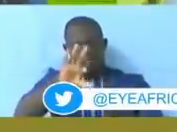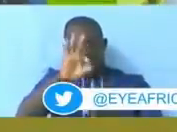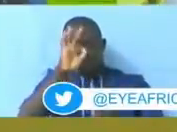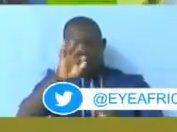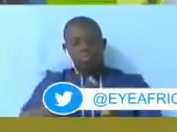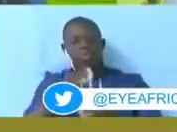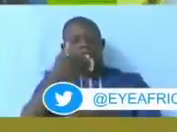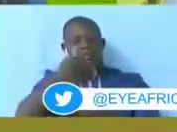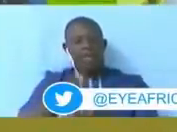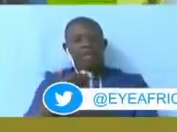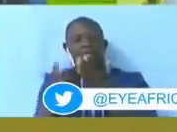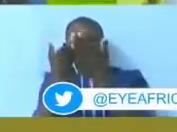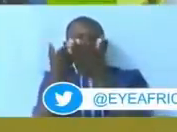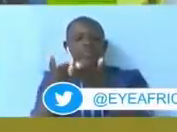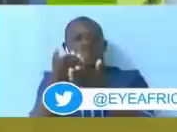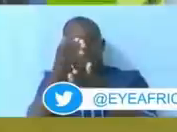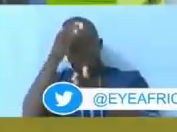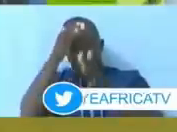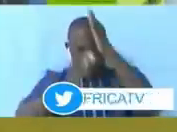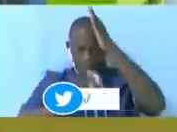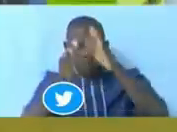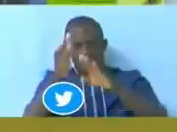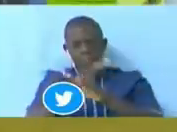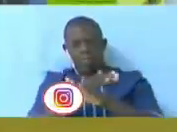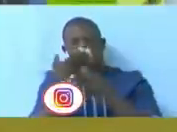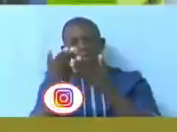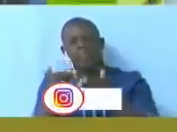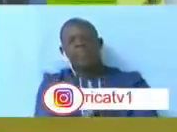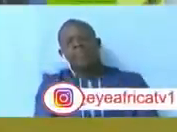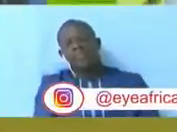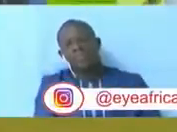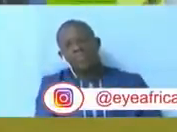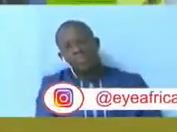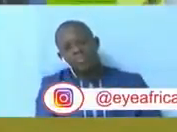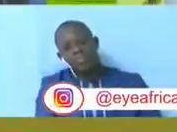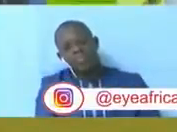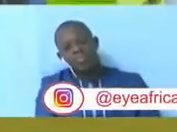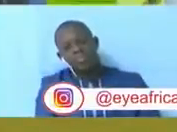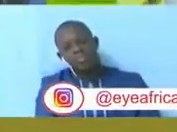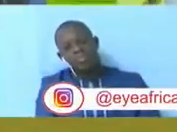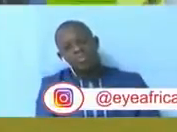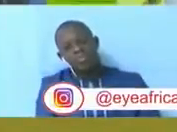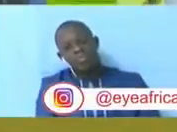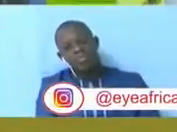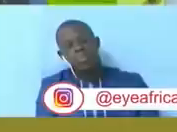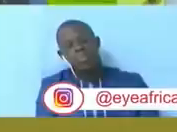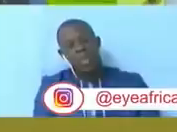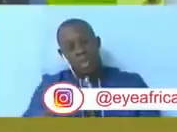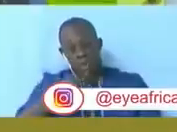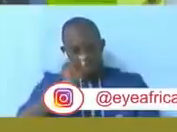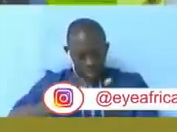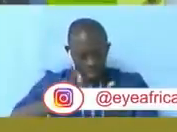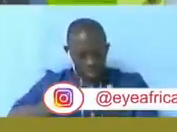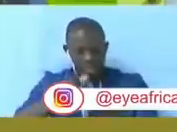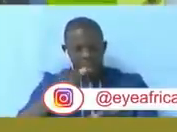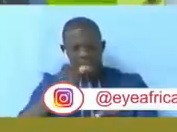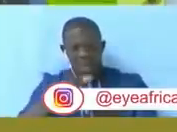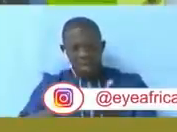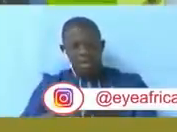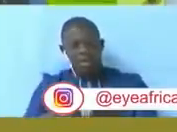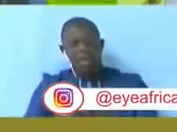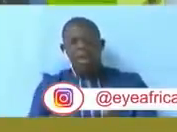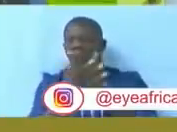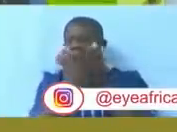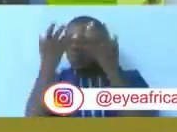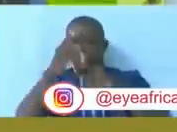filelo njim lungo mene judgment ilikitio kundo njia karang ulungo njia case filelo njia yadi sojaro la njara. I wrote letters. Letter all safe.